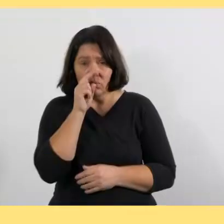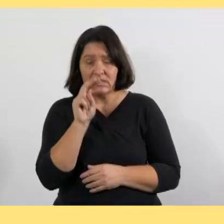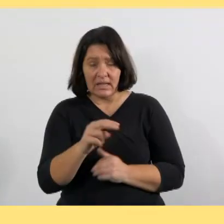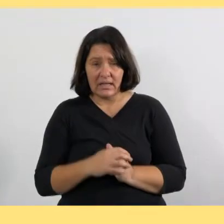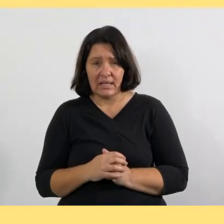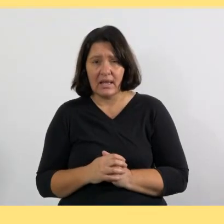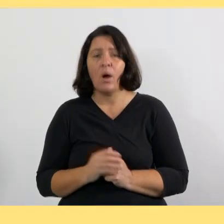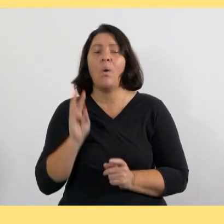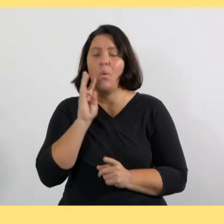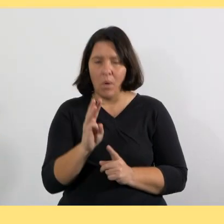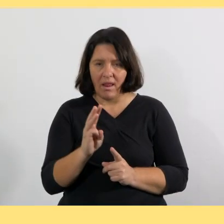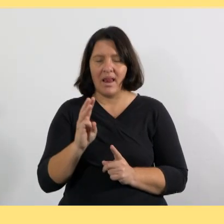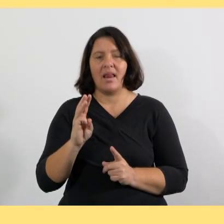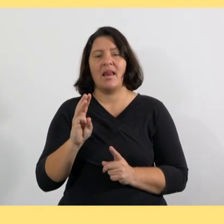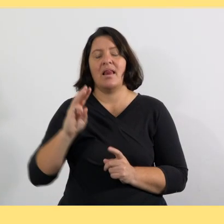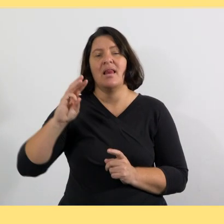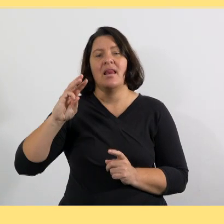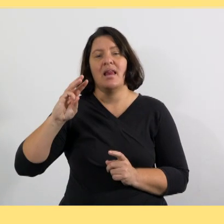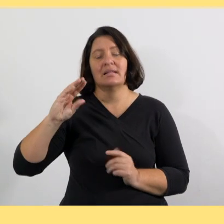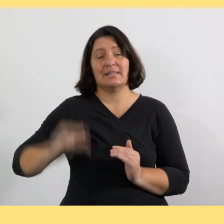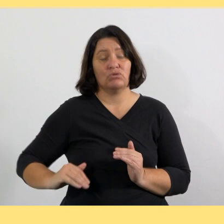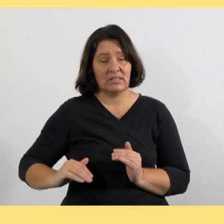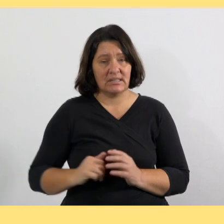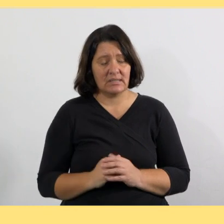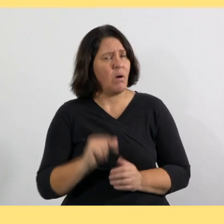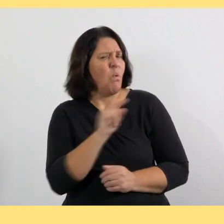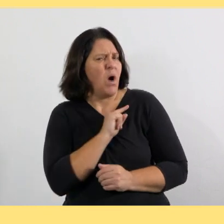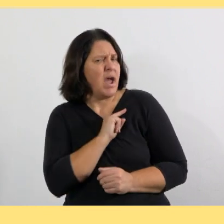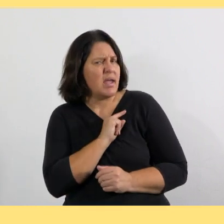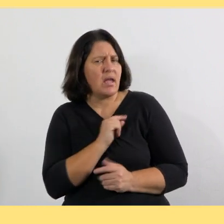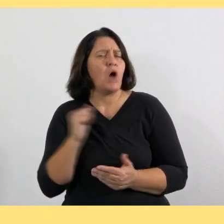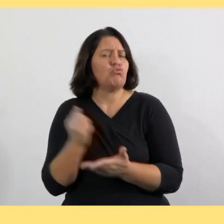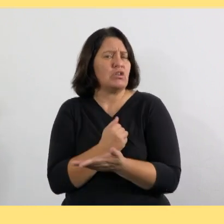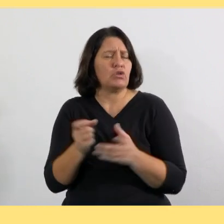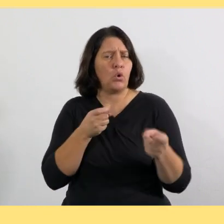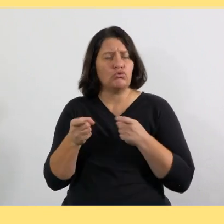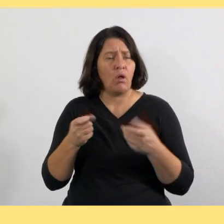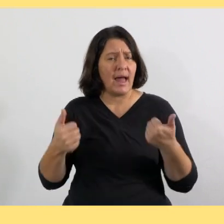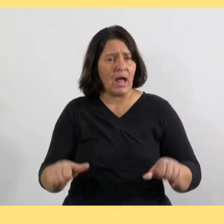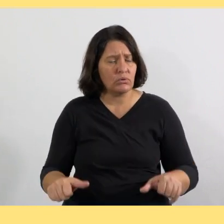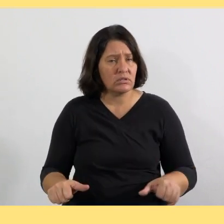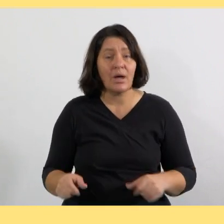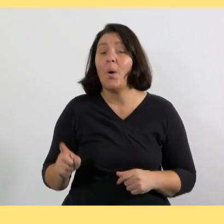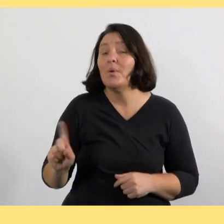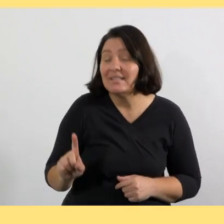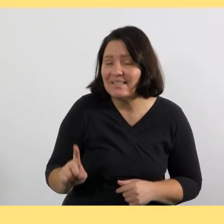will see that it will decrease. Why do I say that? Because our creditors control account is